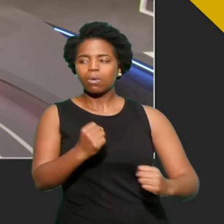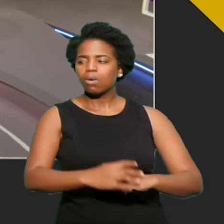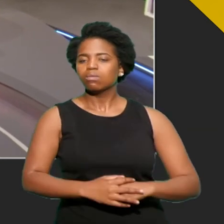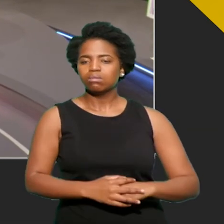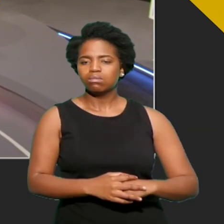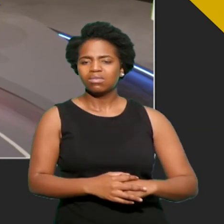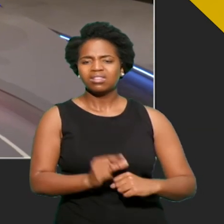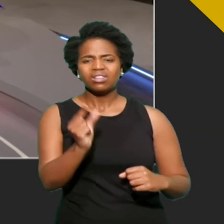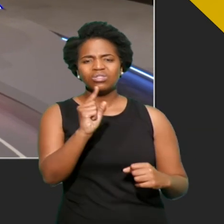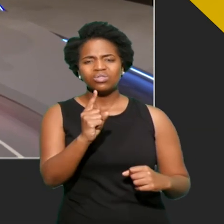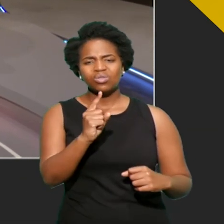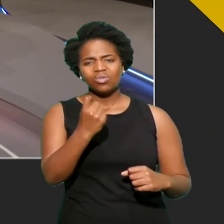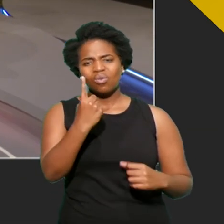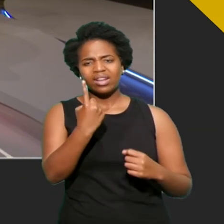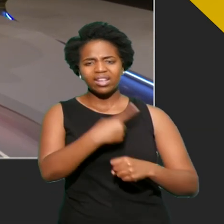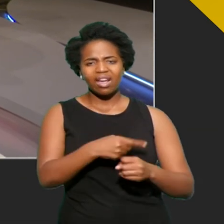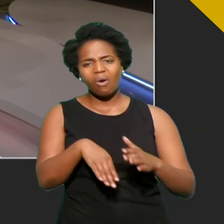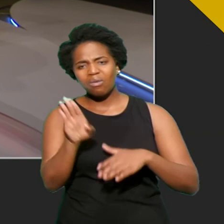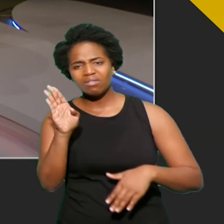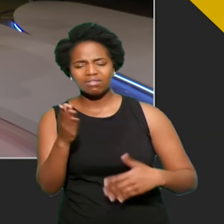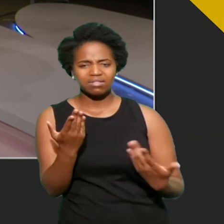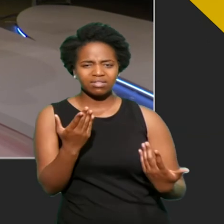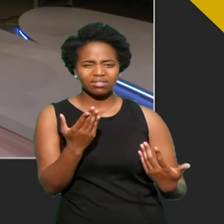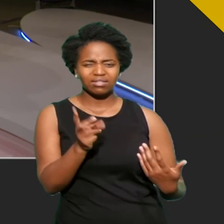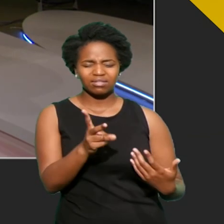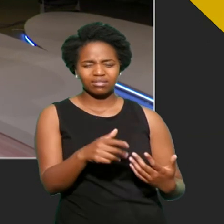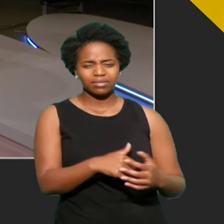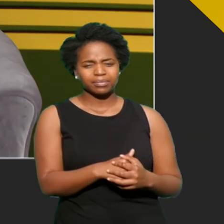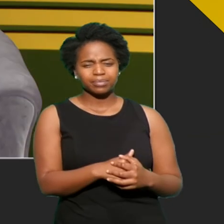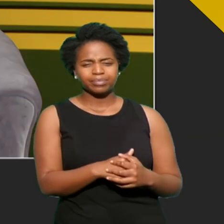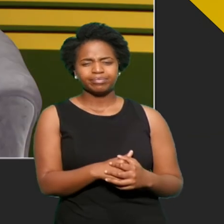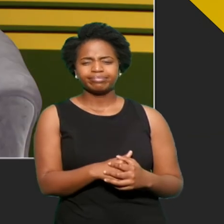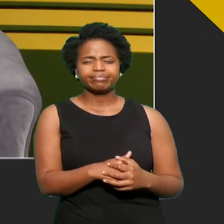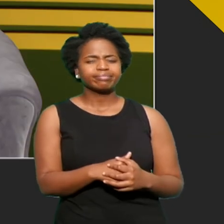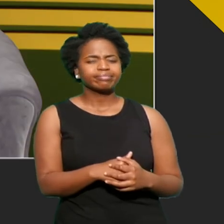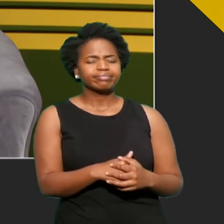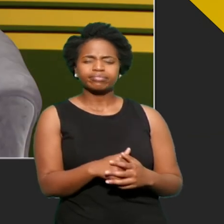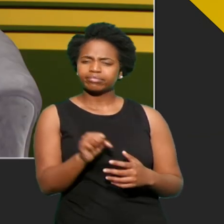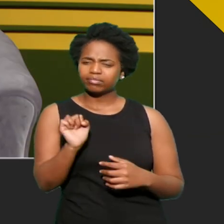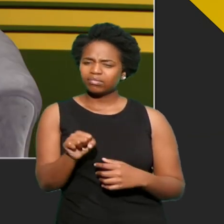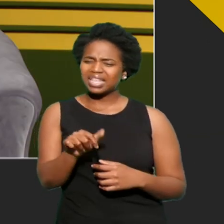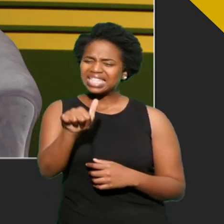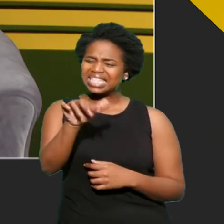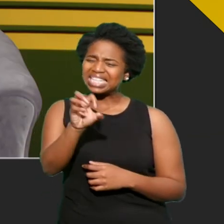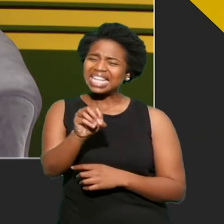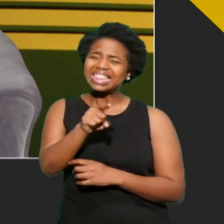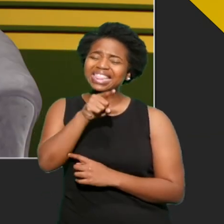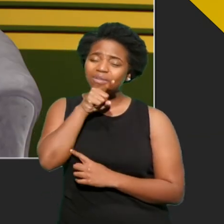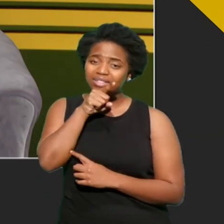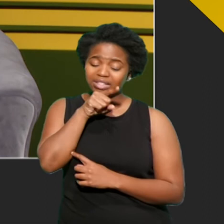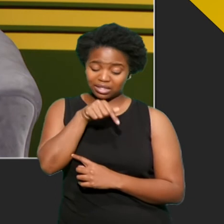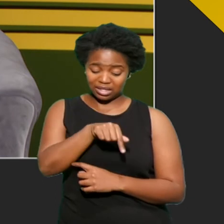do anything and get away with murder, literally. Lindelwe, this 60,000 WHO report, is it only